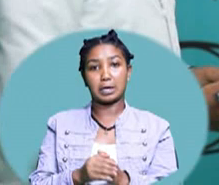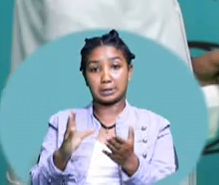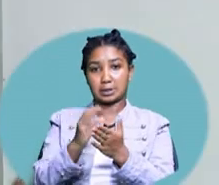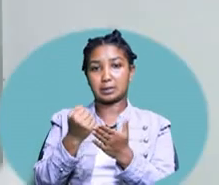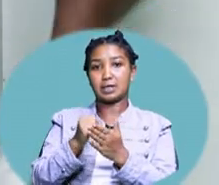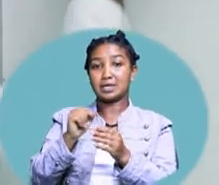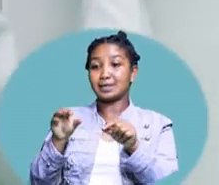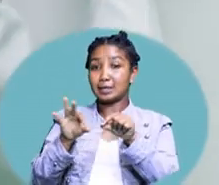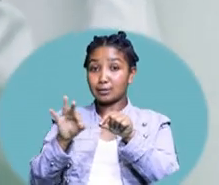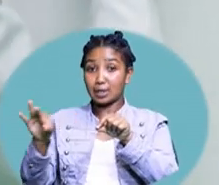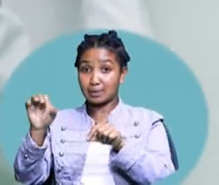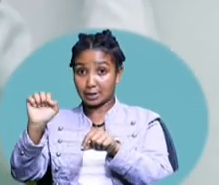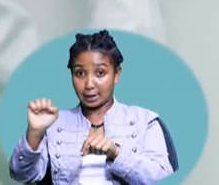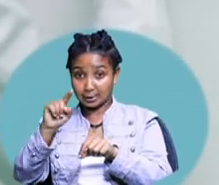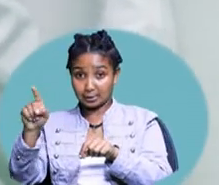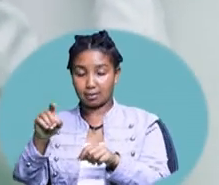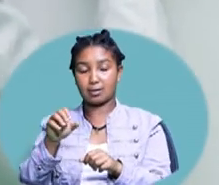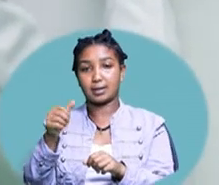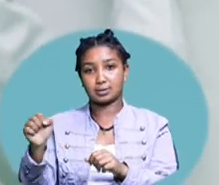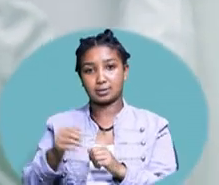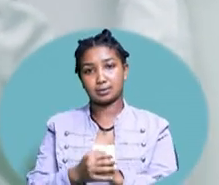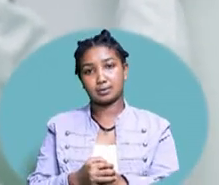take displacement S as